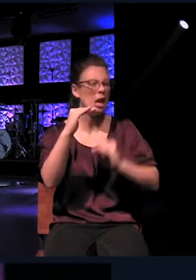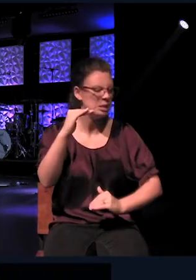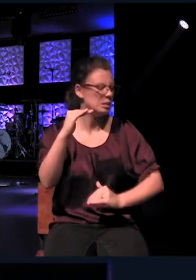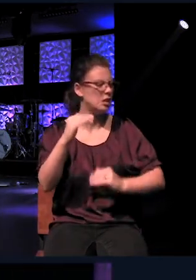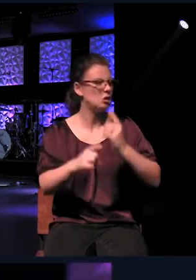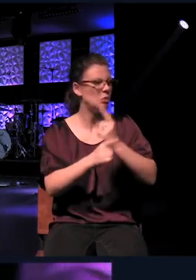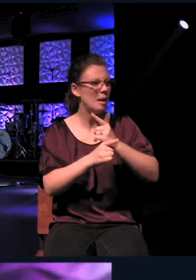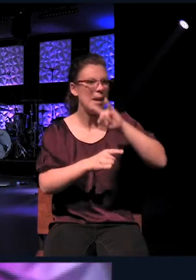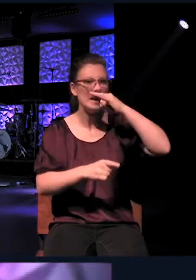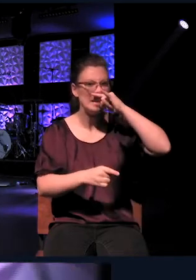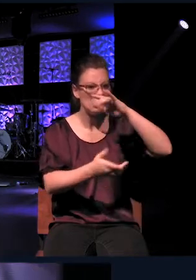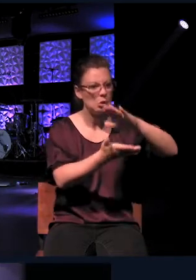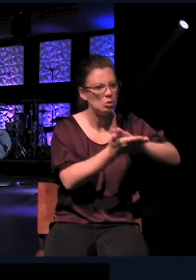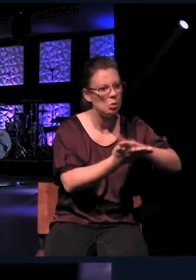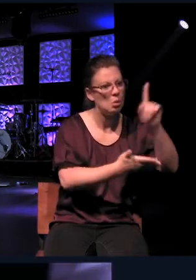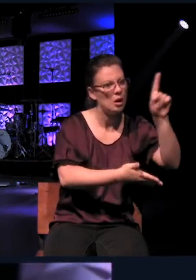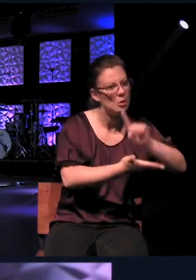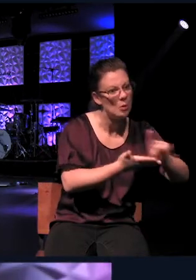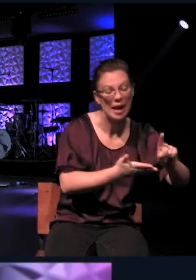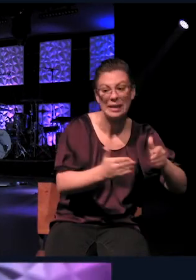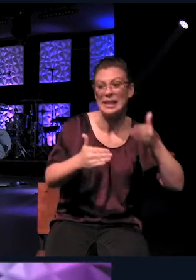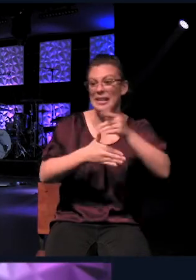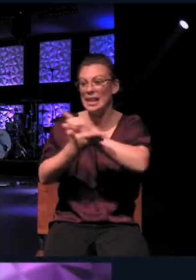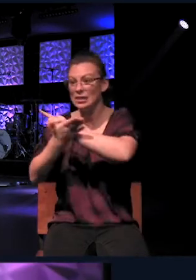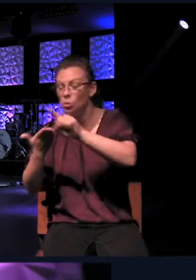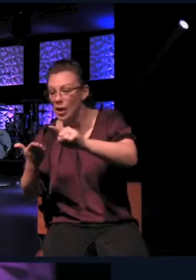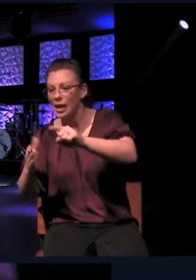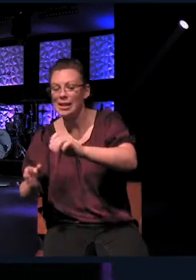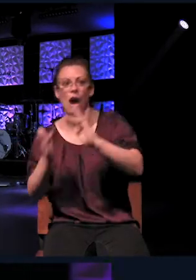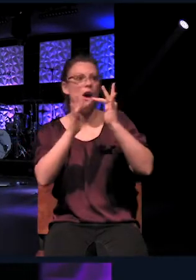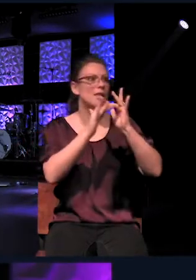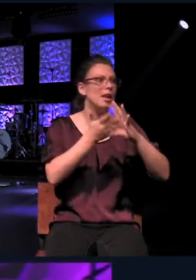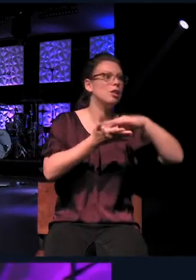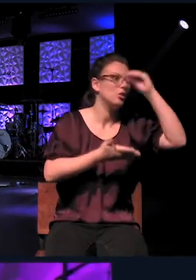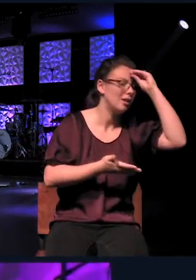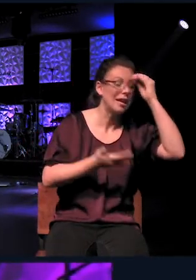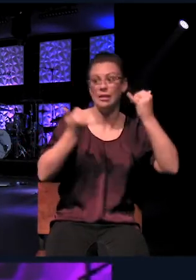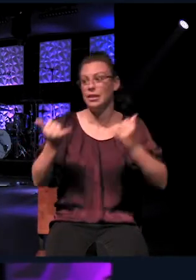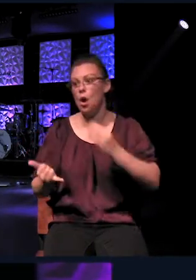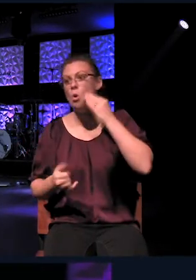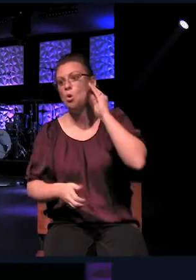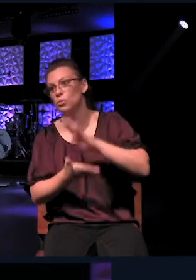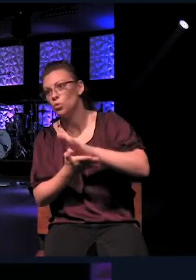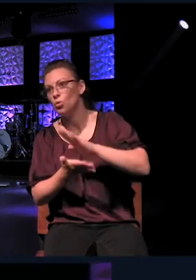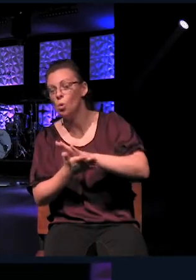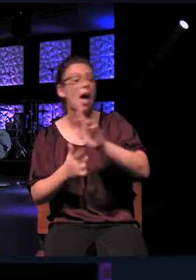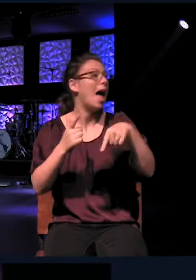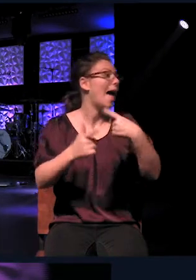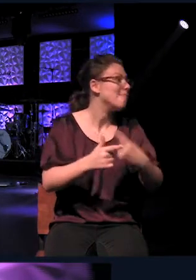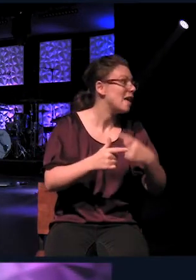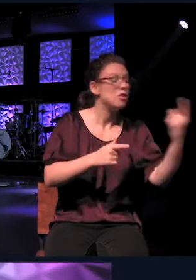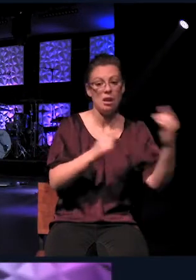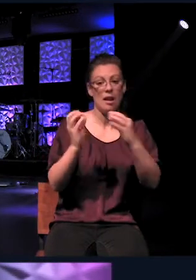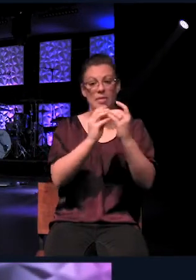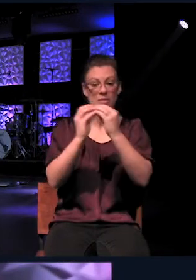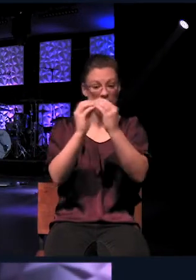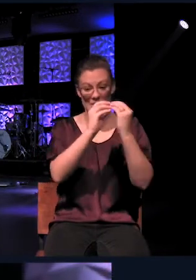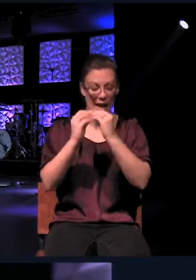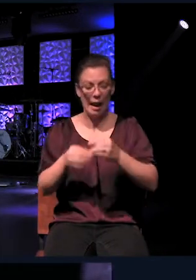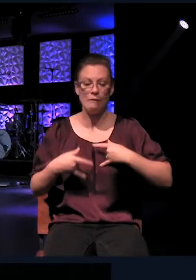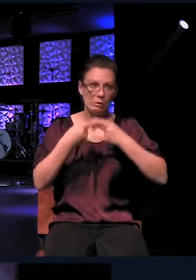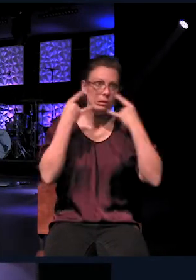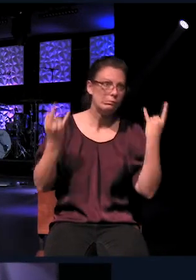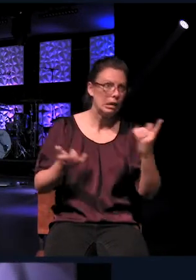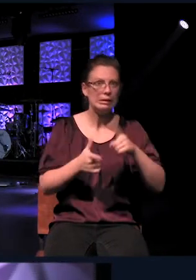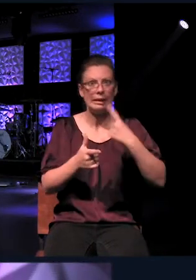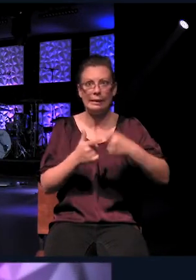in school 1 week, and they're out of school the next week, and they want me to do homeschooling, and then they're on their devices all the time, and I have to wear a mask